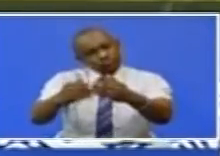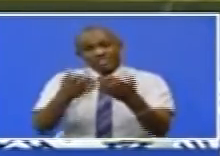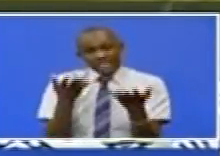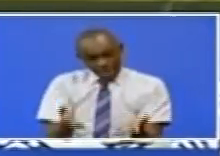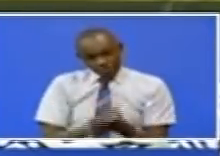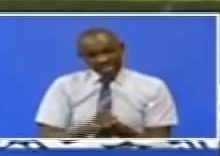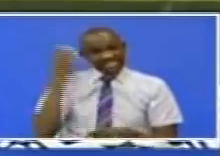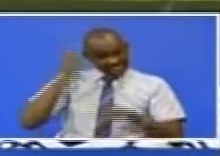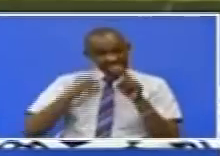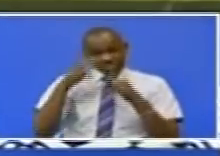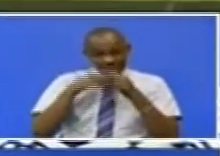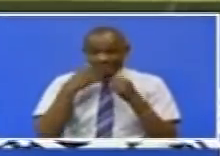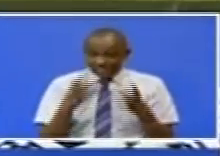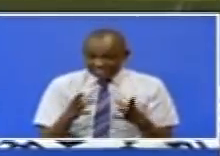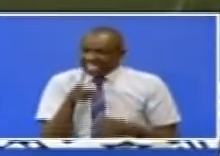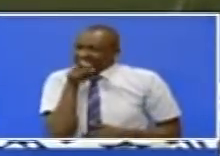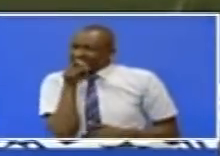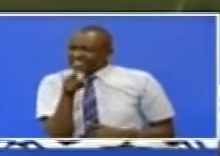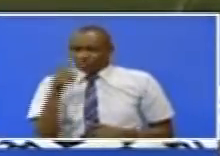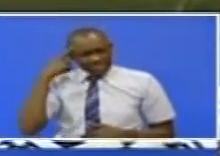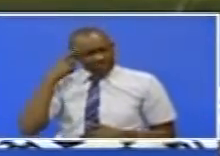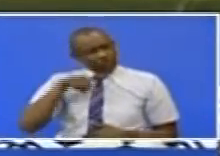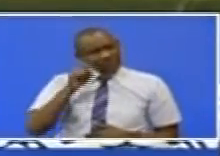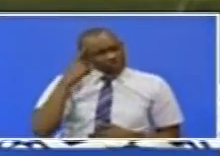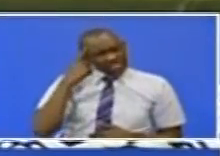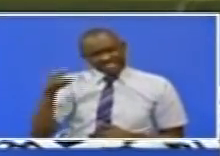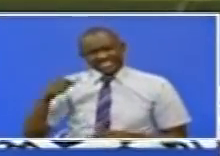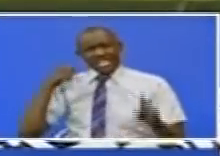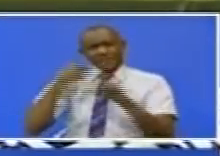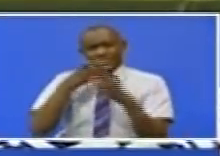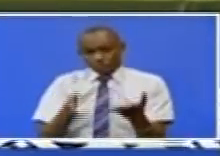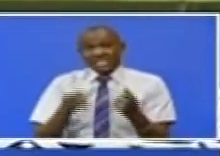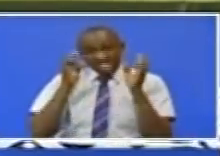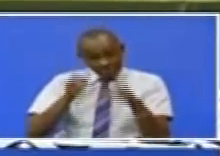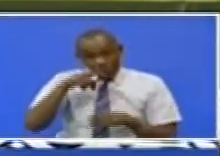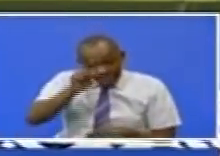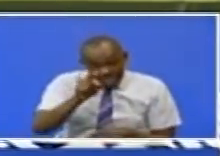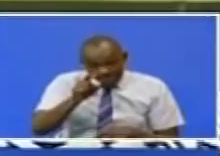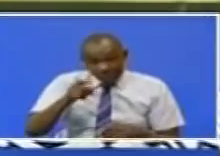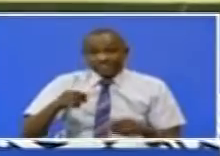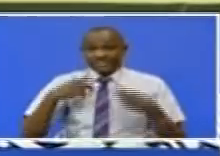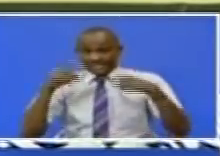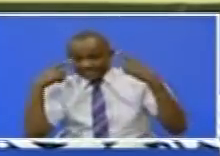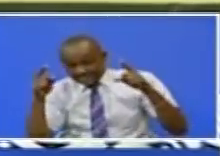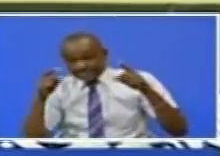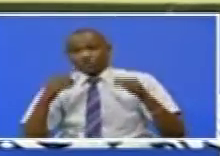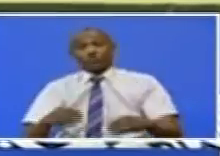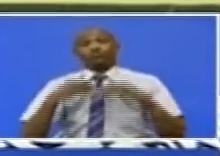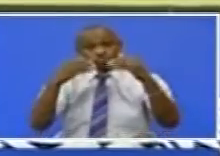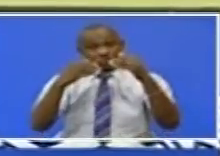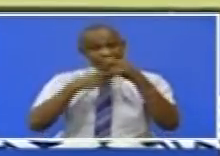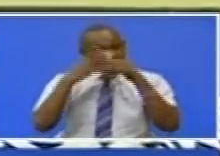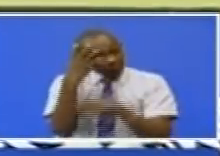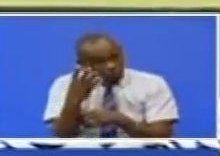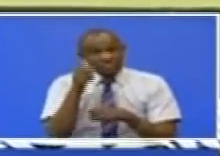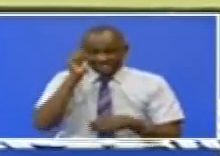year. These allegations, how do they impact if you survive, or if the judgment on retirement is in your